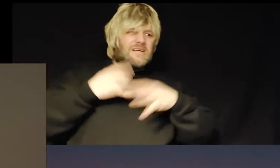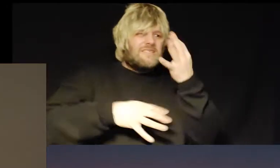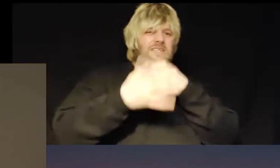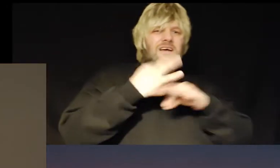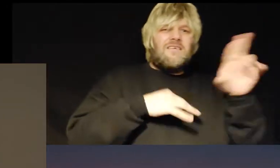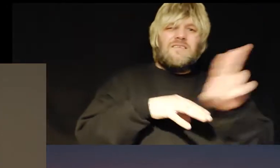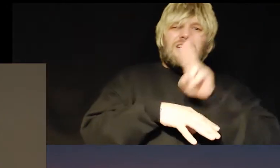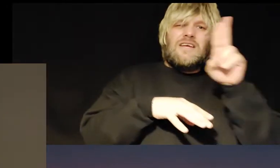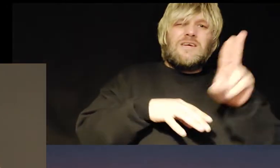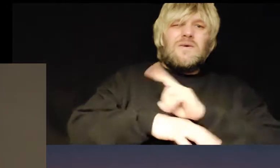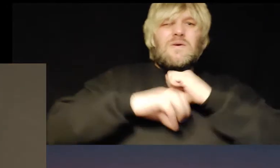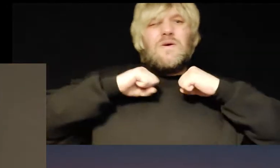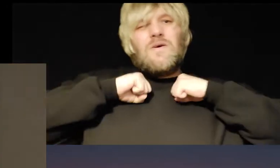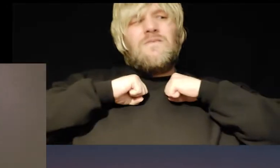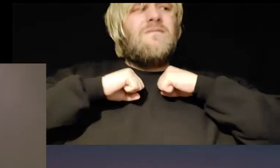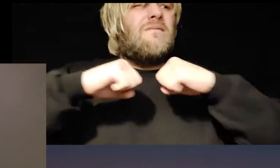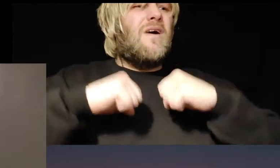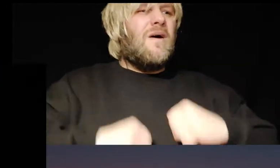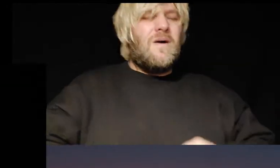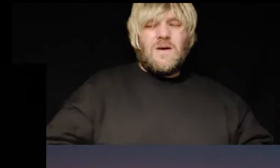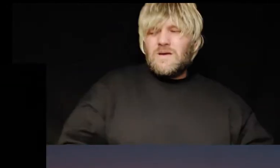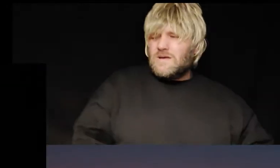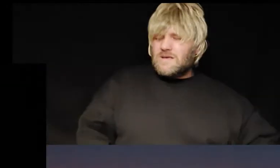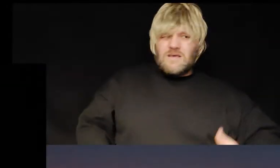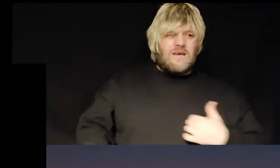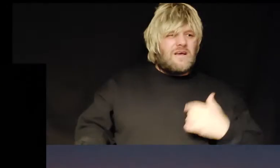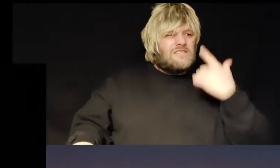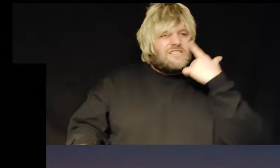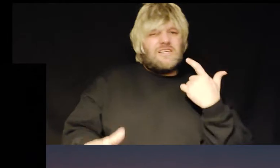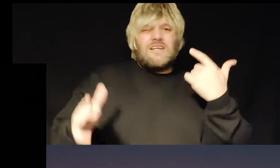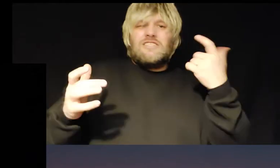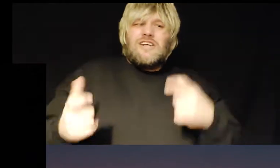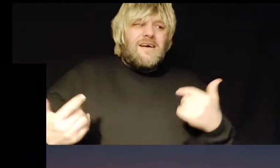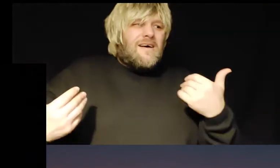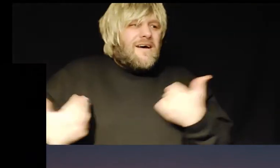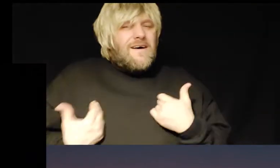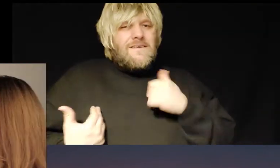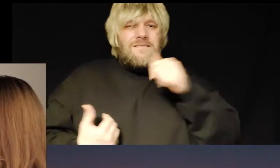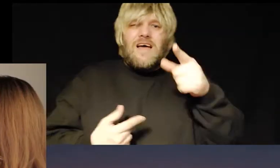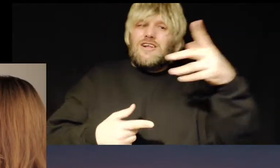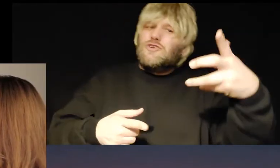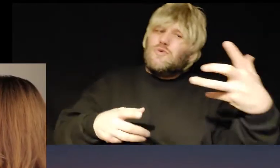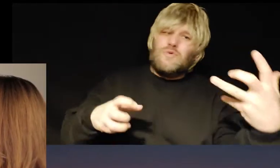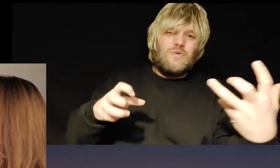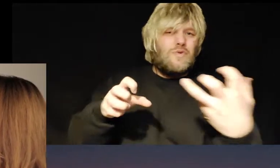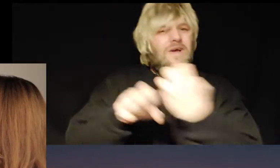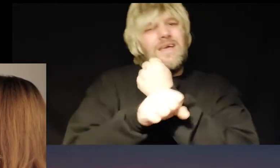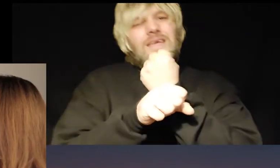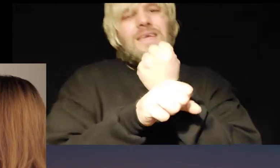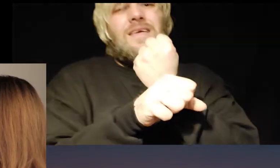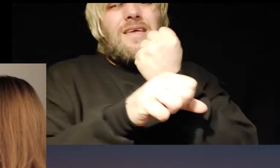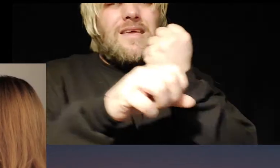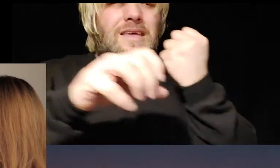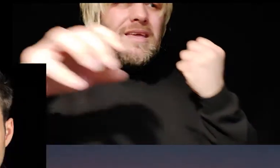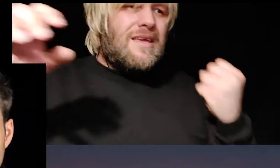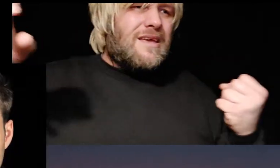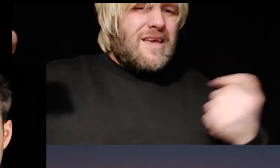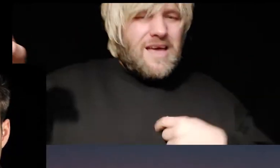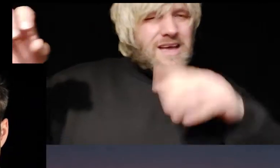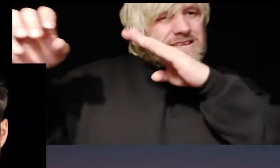And instead of using fools, I guess I should have let you in